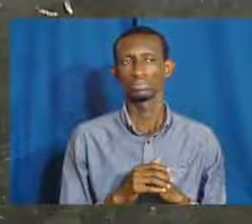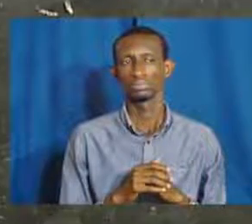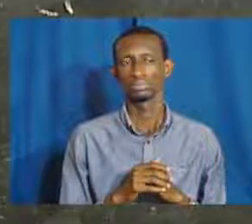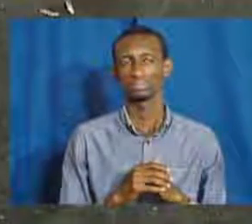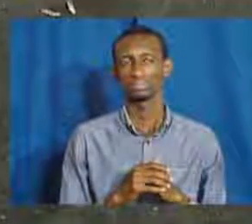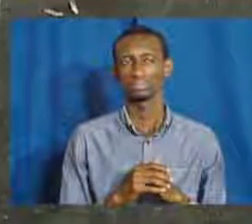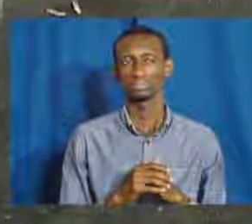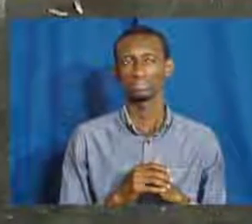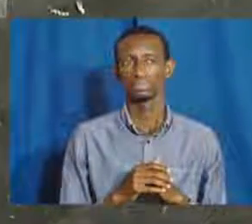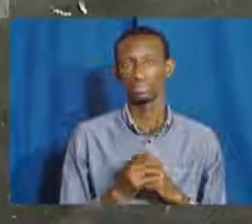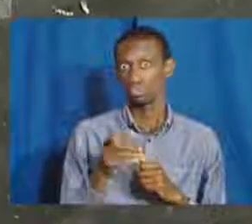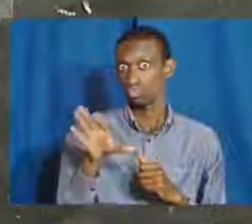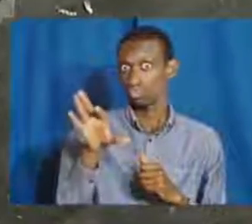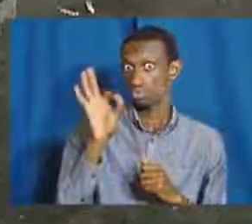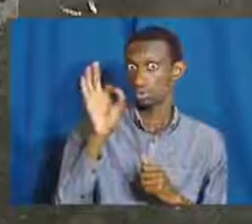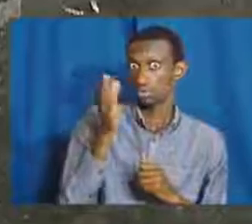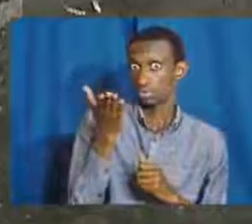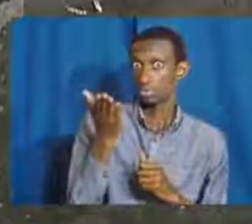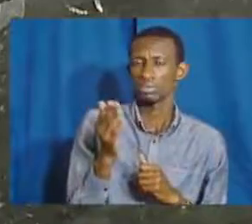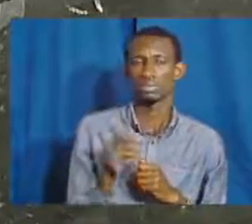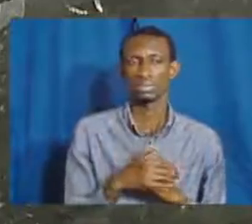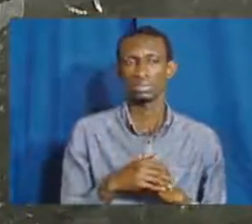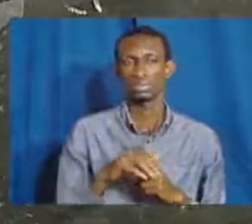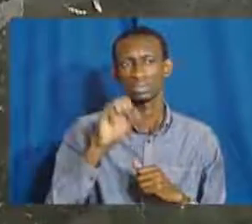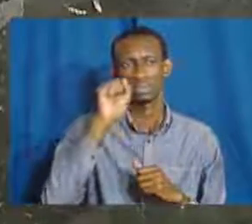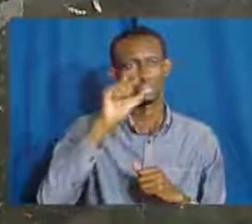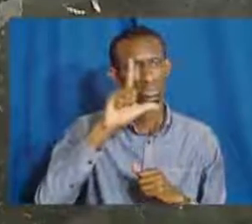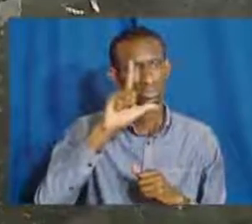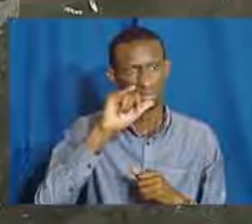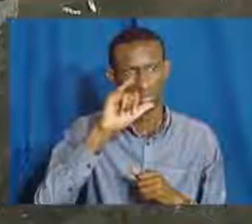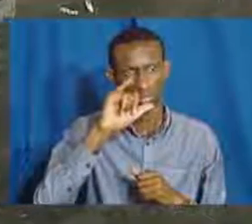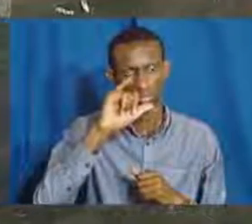so you'll have to choose from, we can say, silicon.